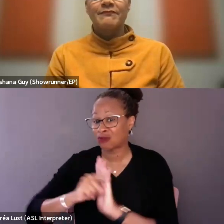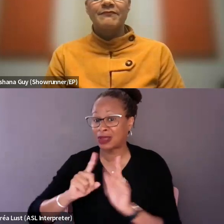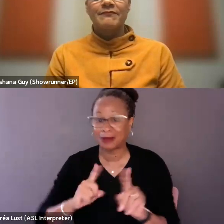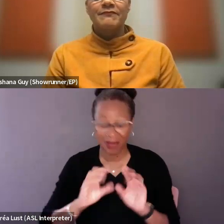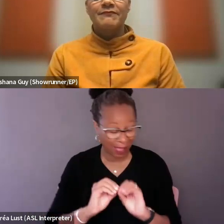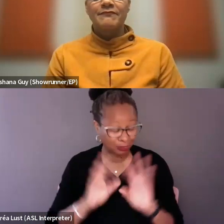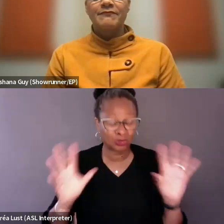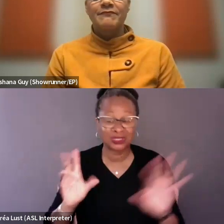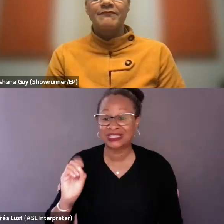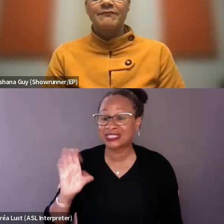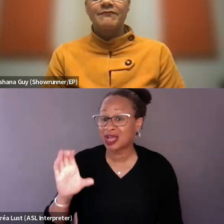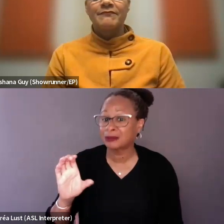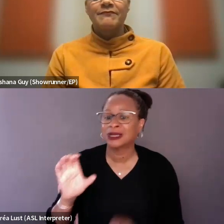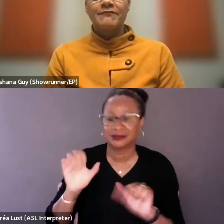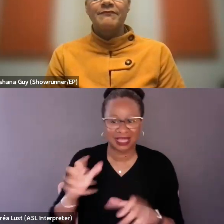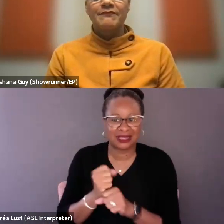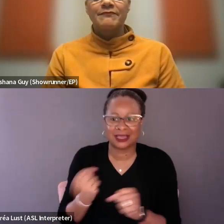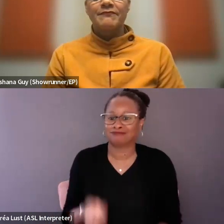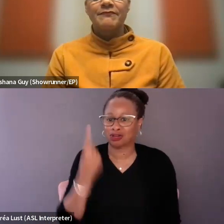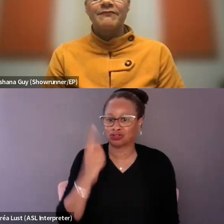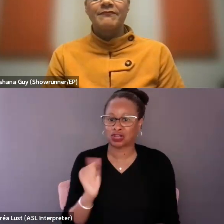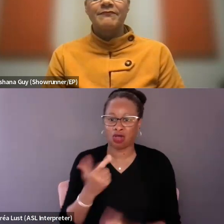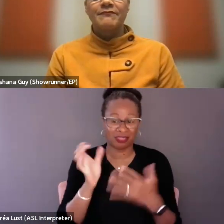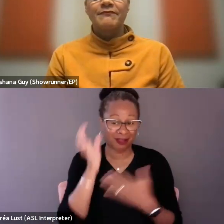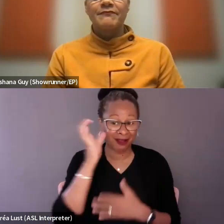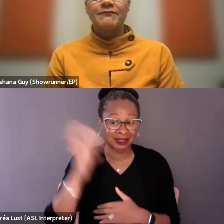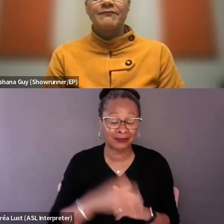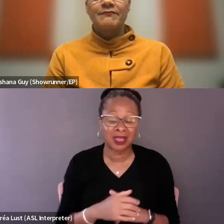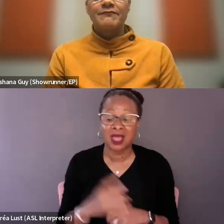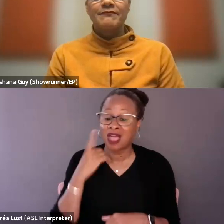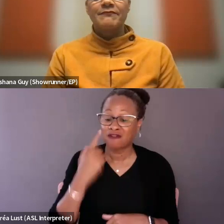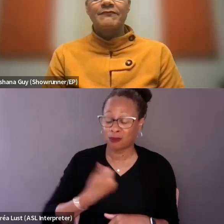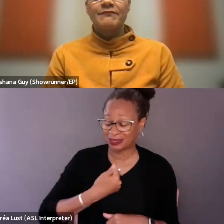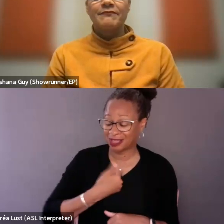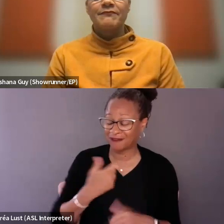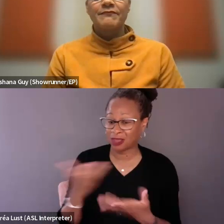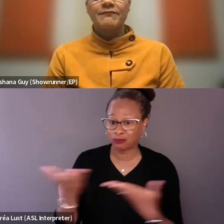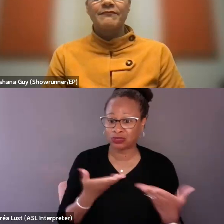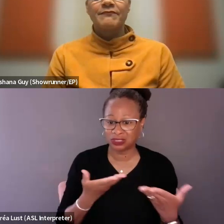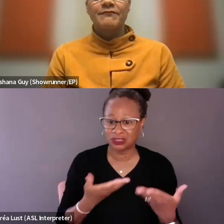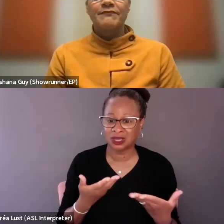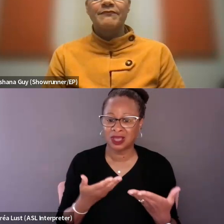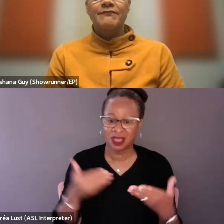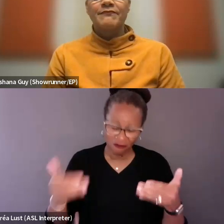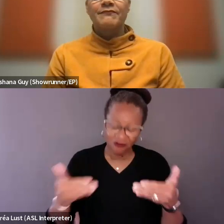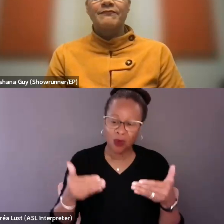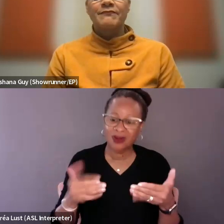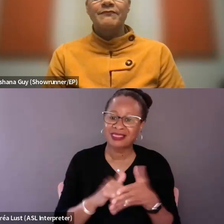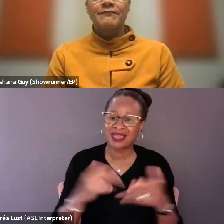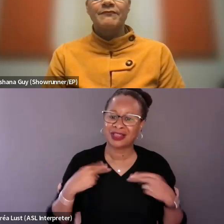documentary, they can get all of these concepts. And it also, to me, just brings forward the